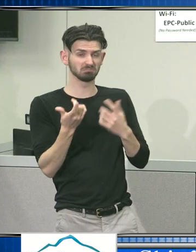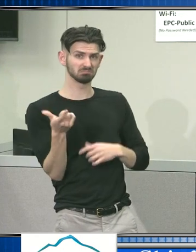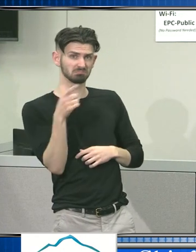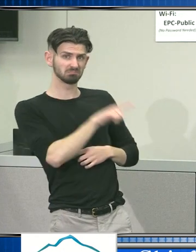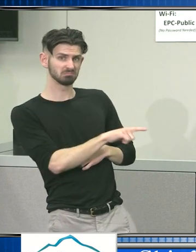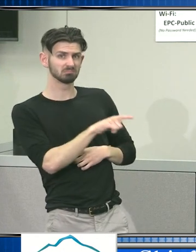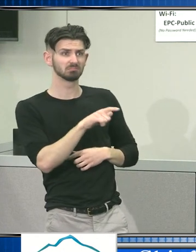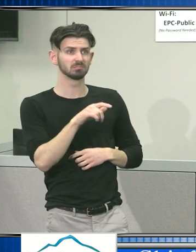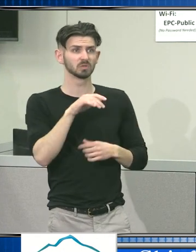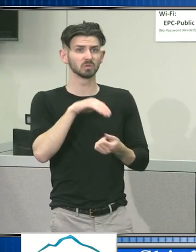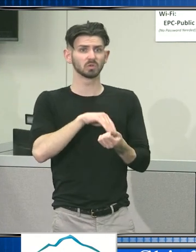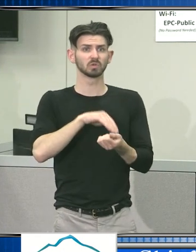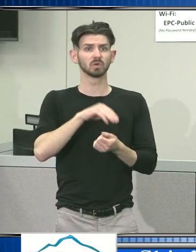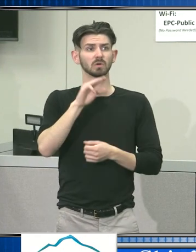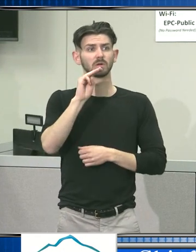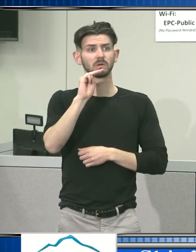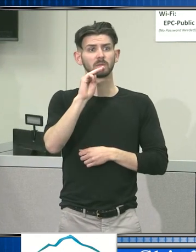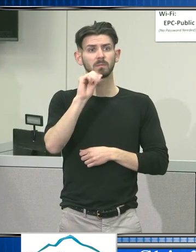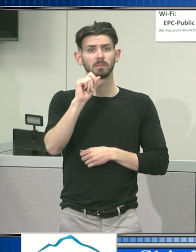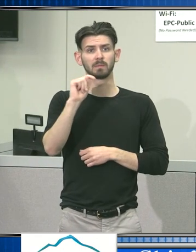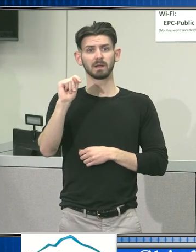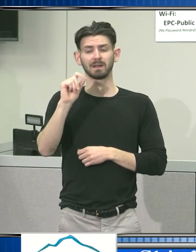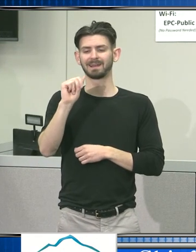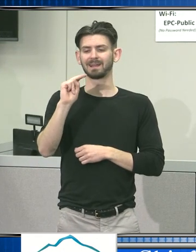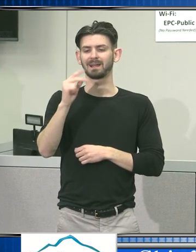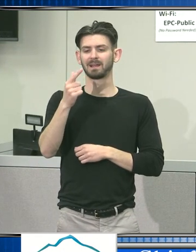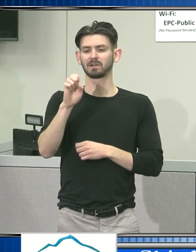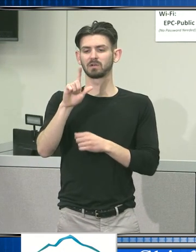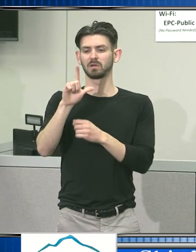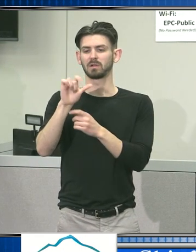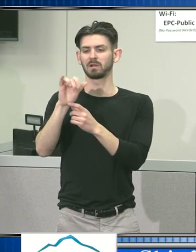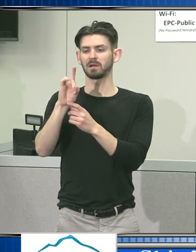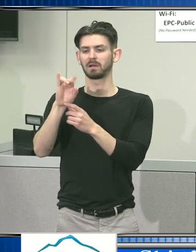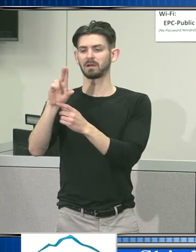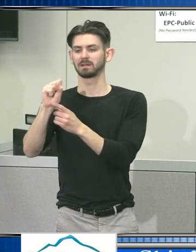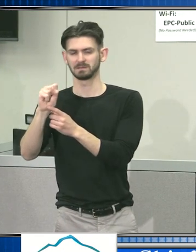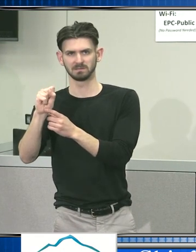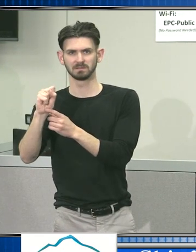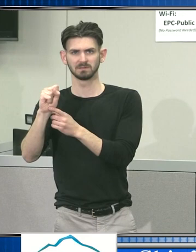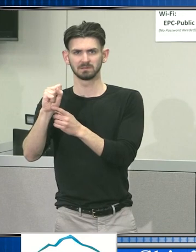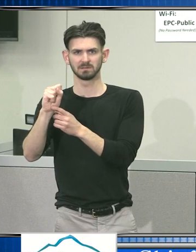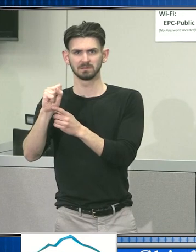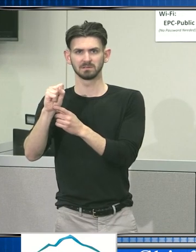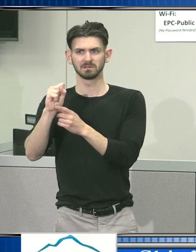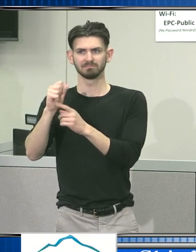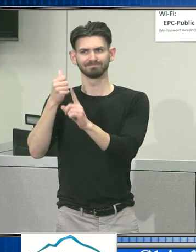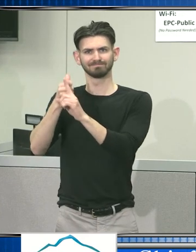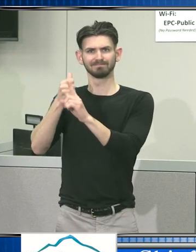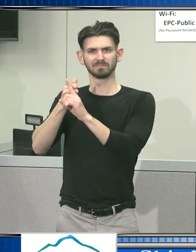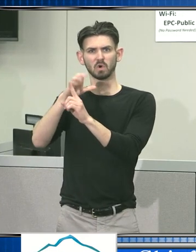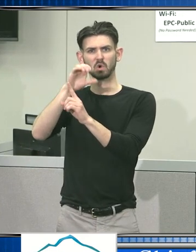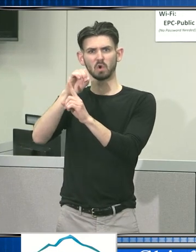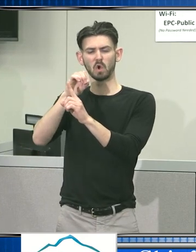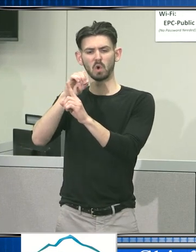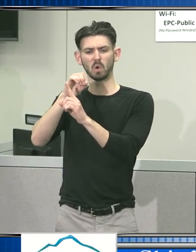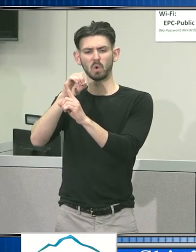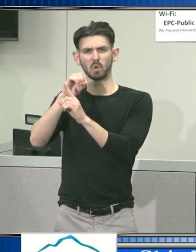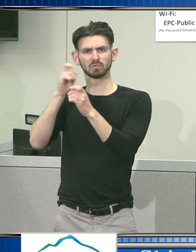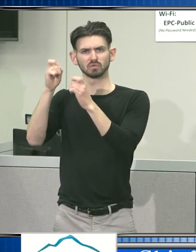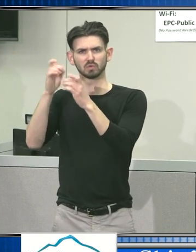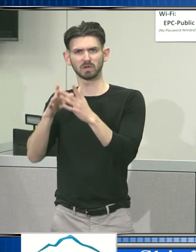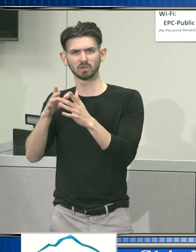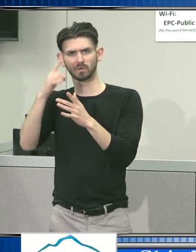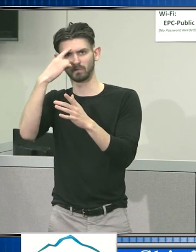Dr. Matt Angelidis from UC Health Memorial. He is one of our co-medical directors for the Colorado Springs Fire Department and also American